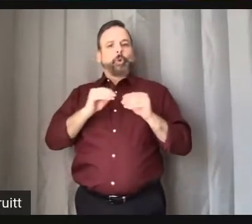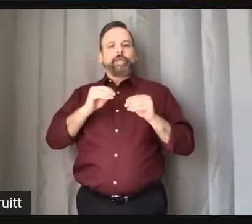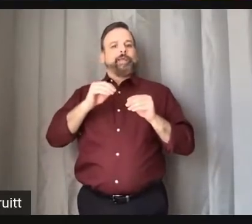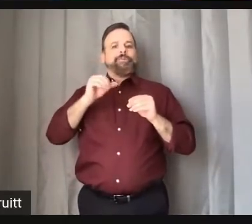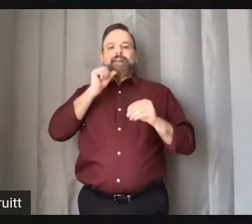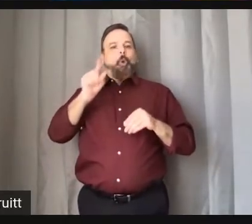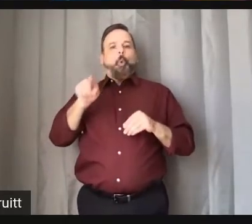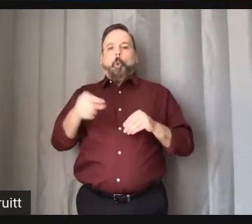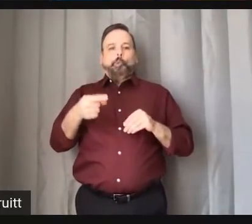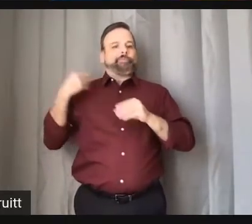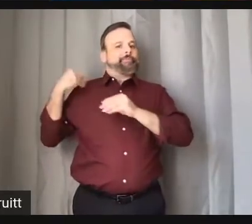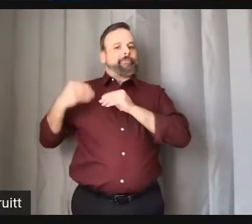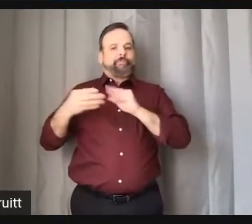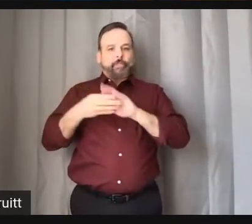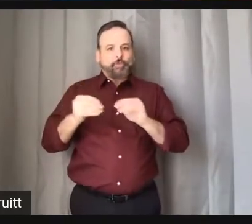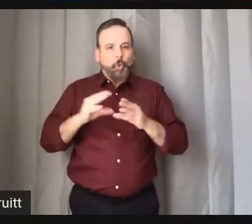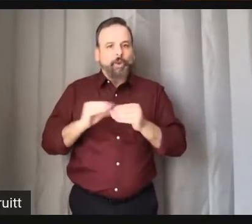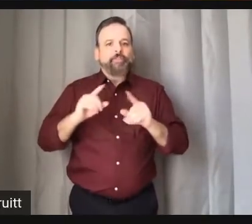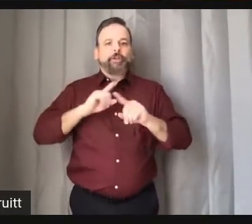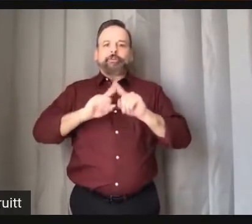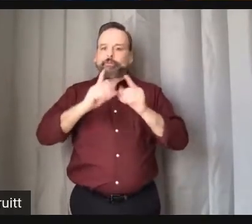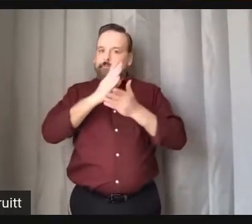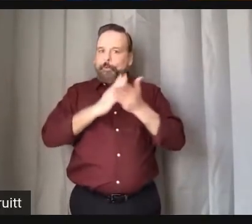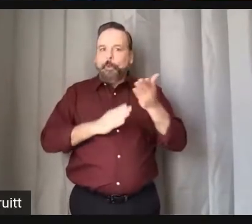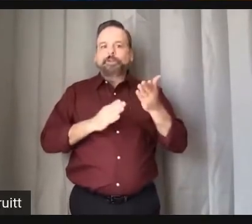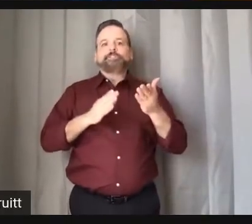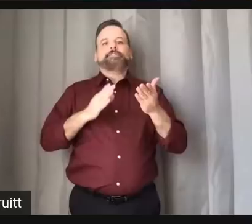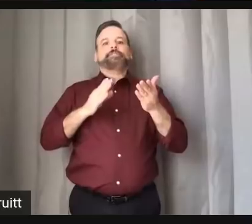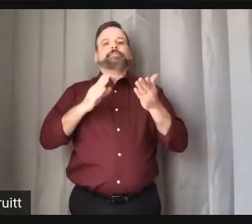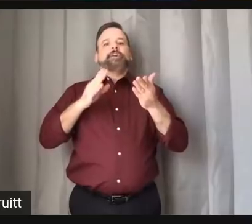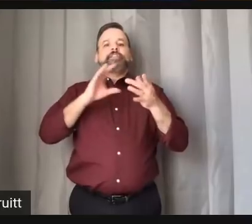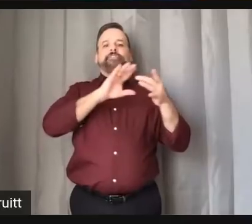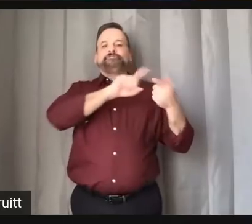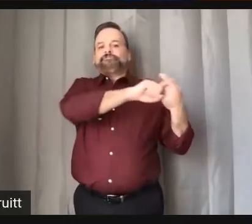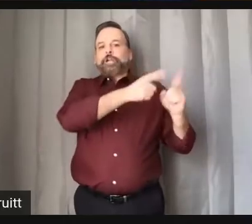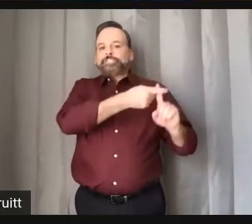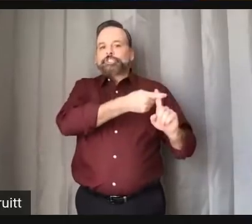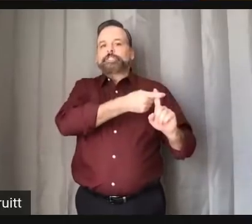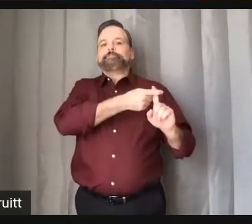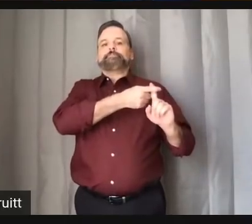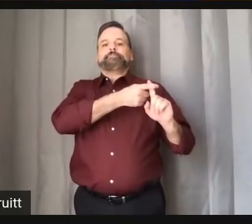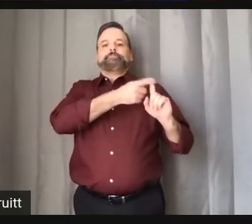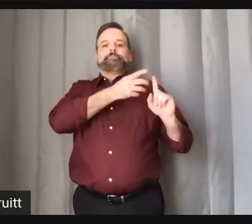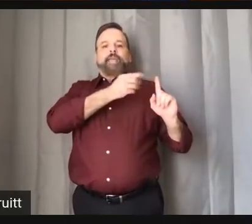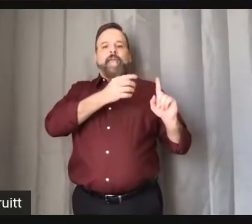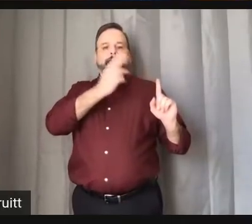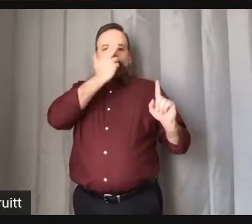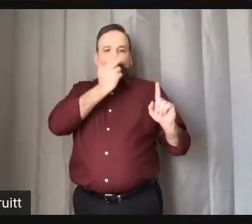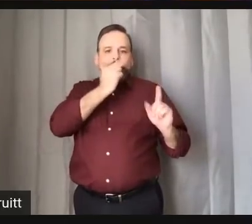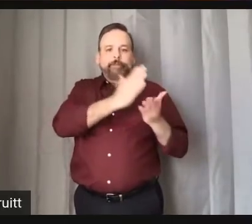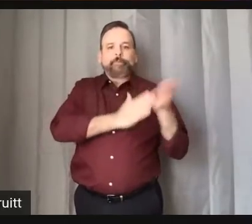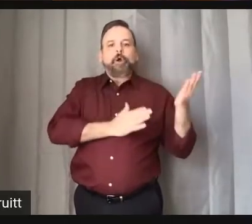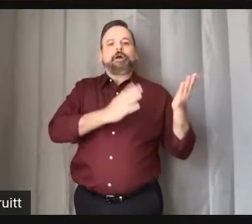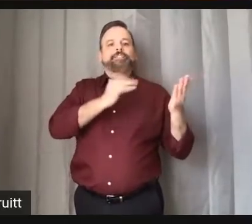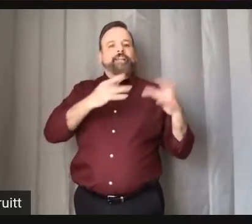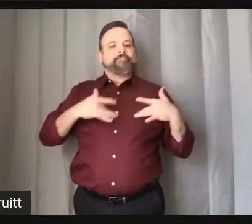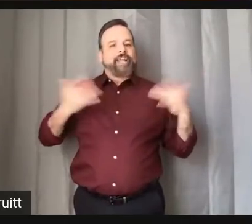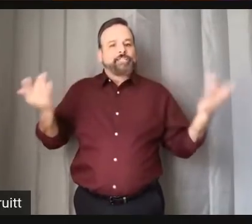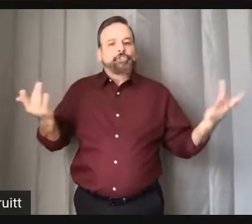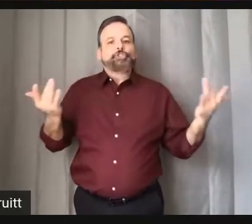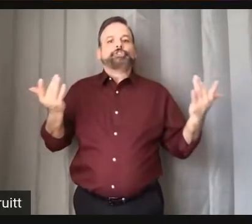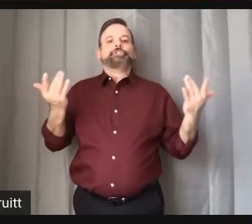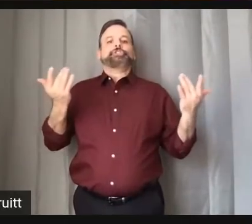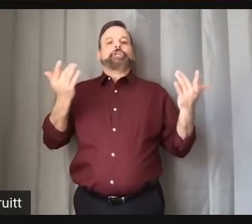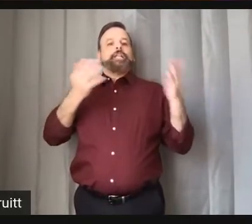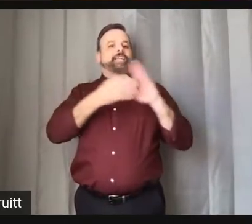know, like there are different elements to it. Like there's the friendship, and there's the funny moments and there's adventure. Like a story can't